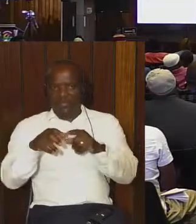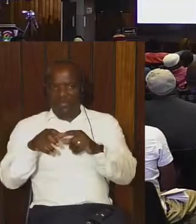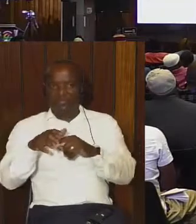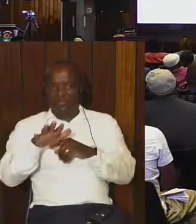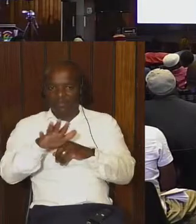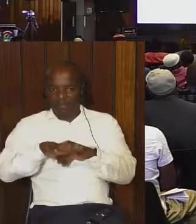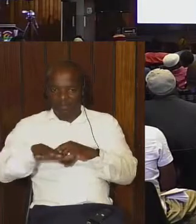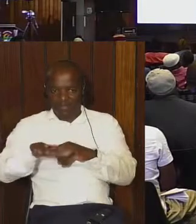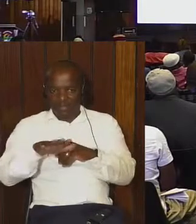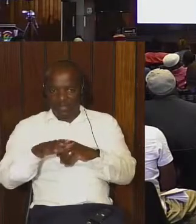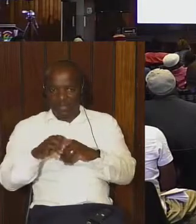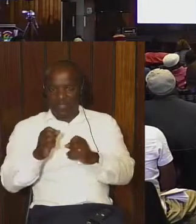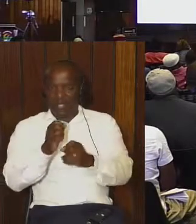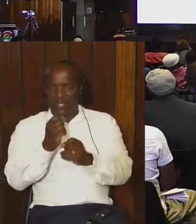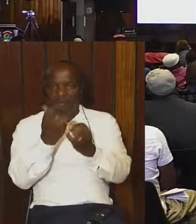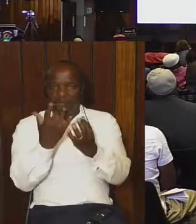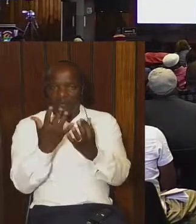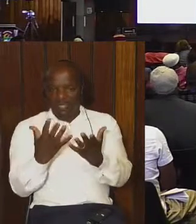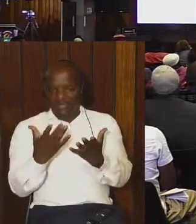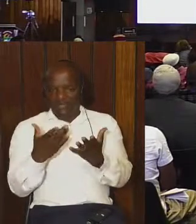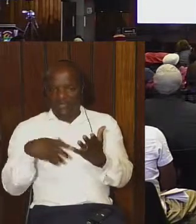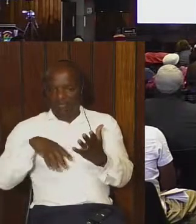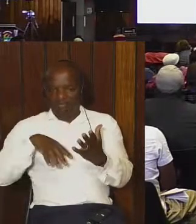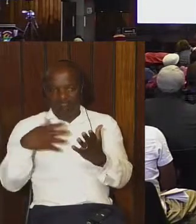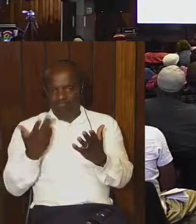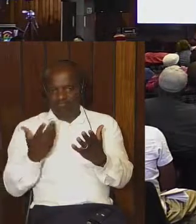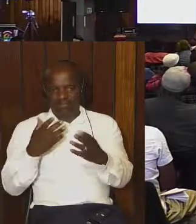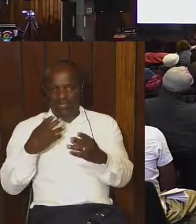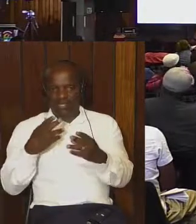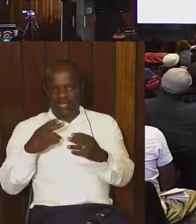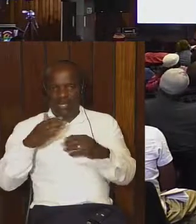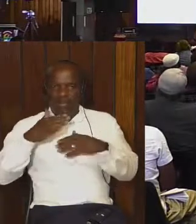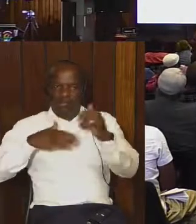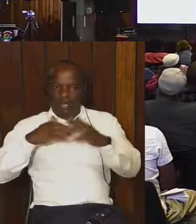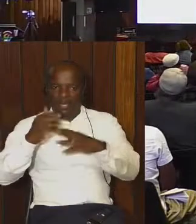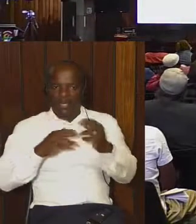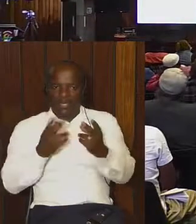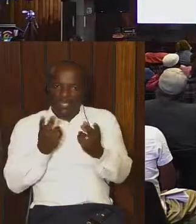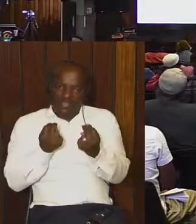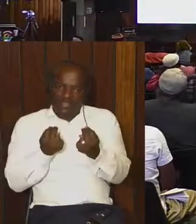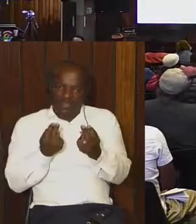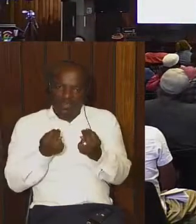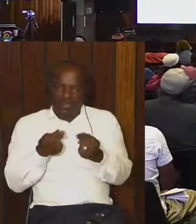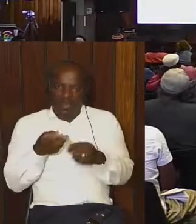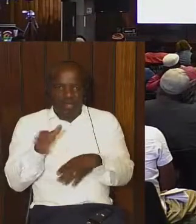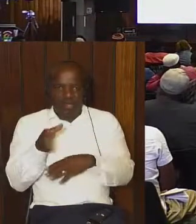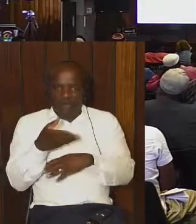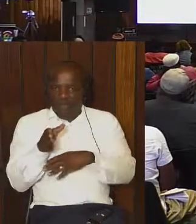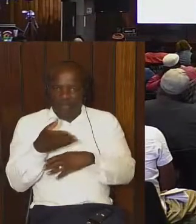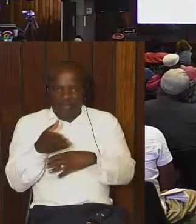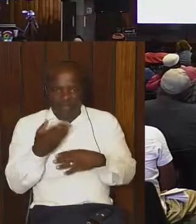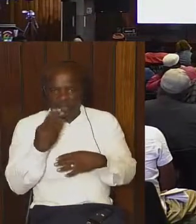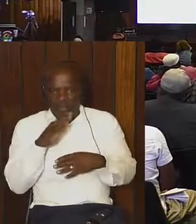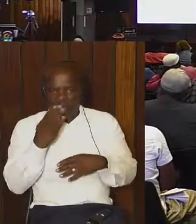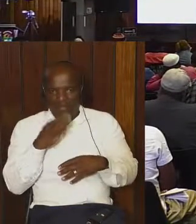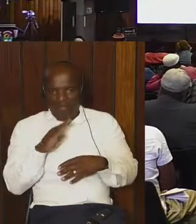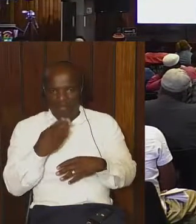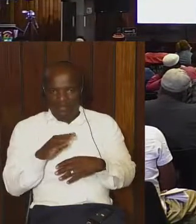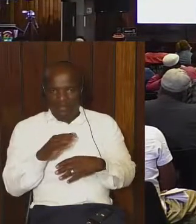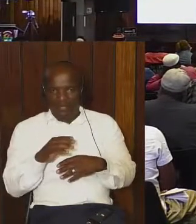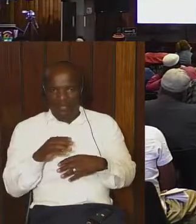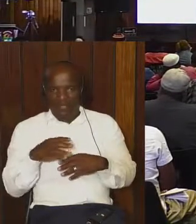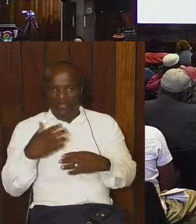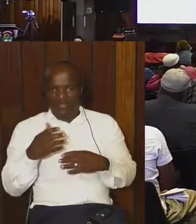said that there are no budgets to build new stations. On the other side, the